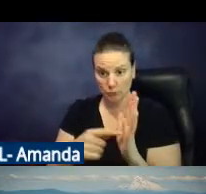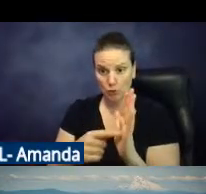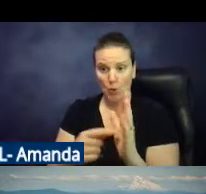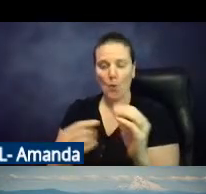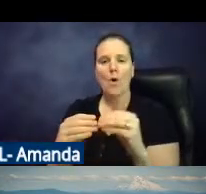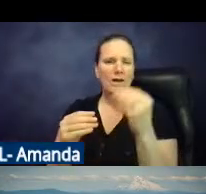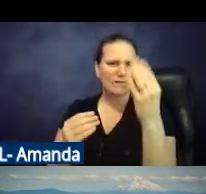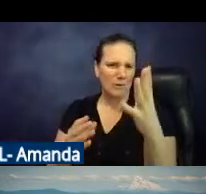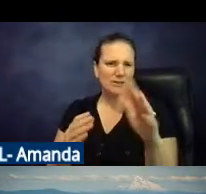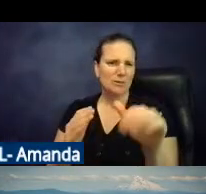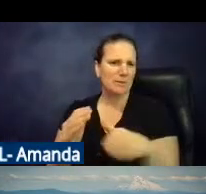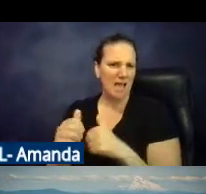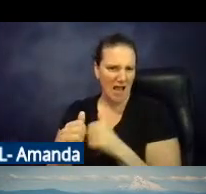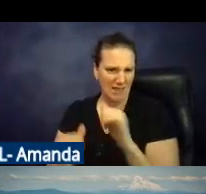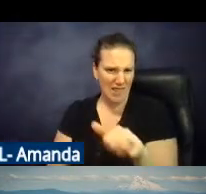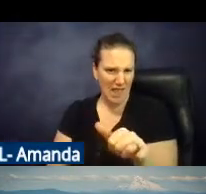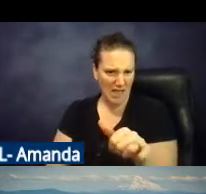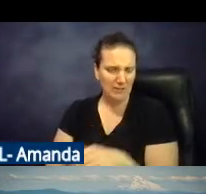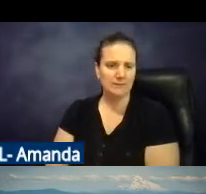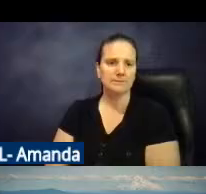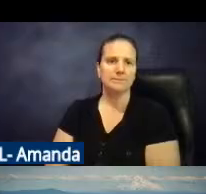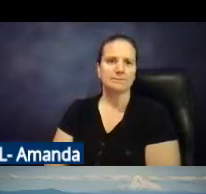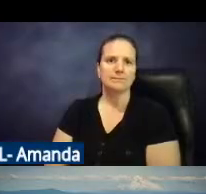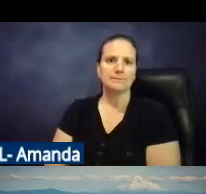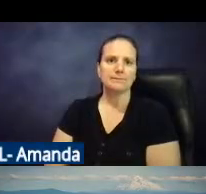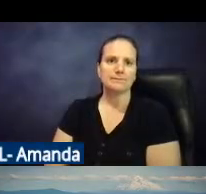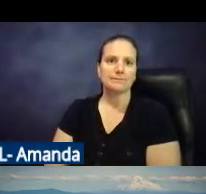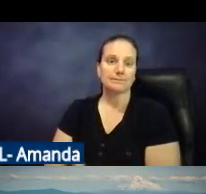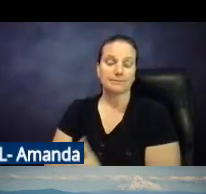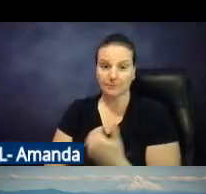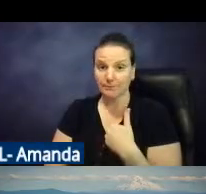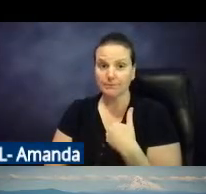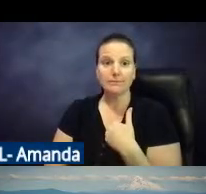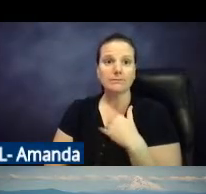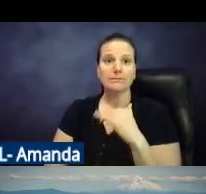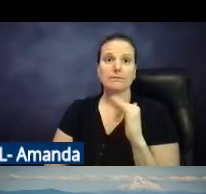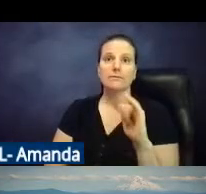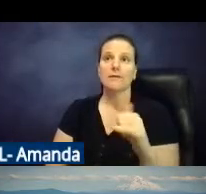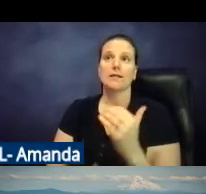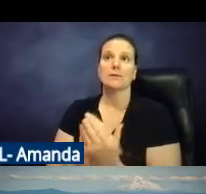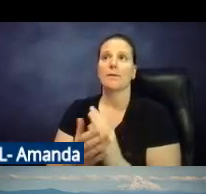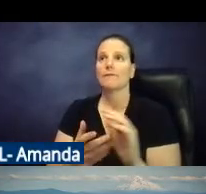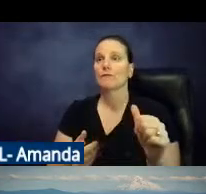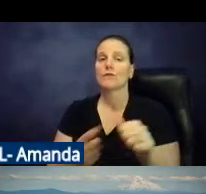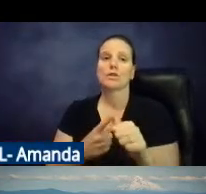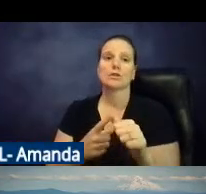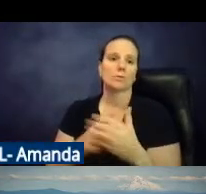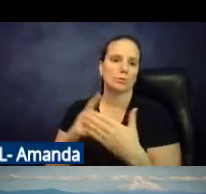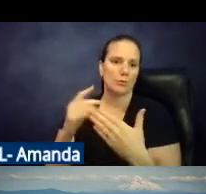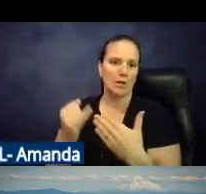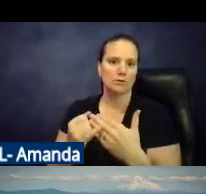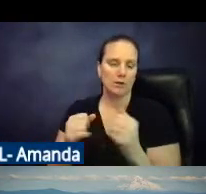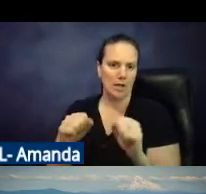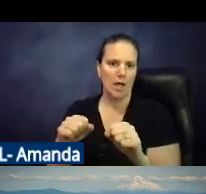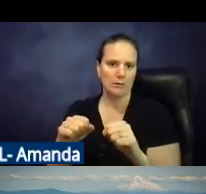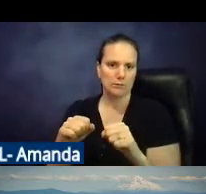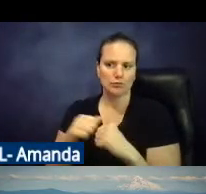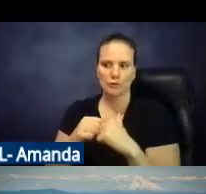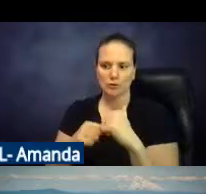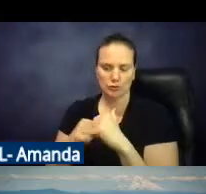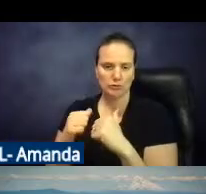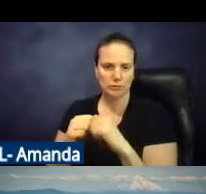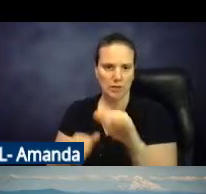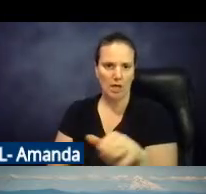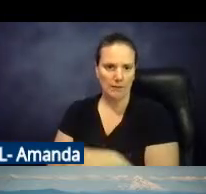information behind that. But it does also indicate that those are some of the first projects that get to construction.